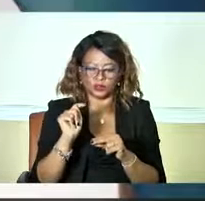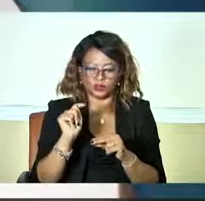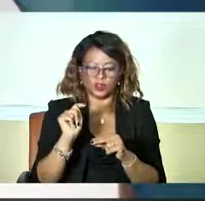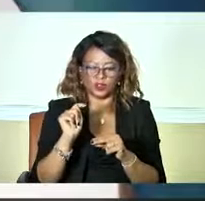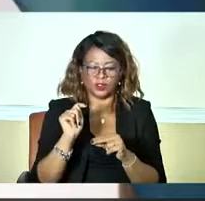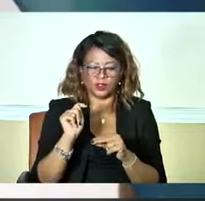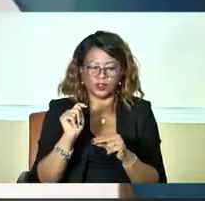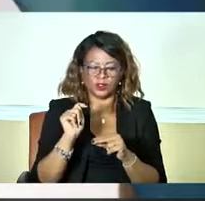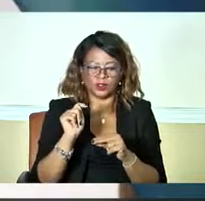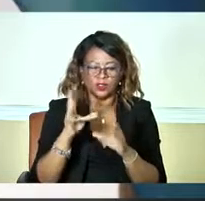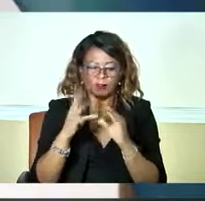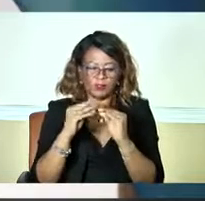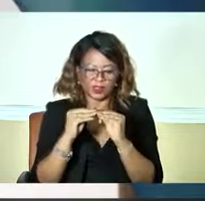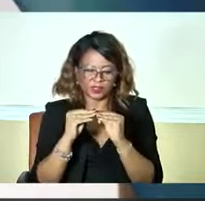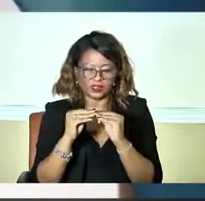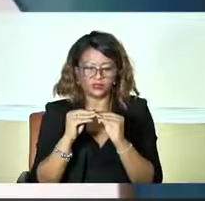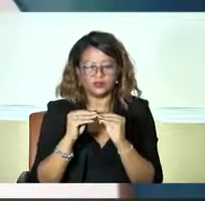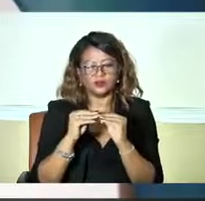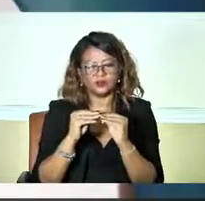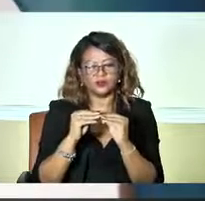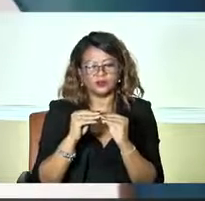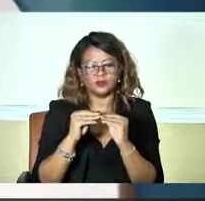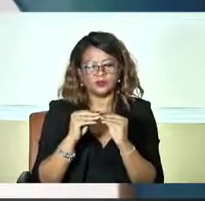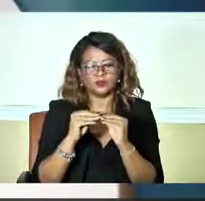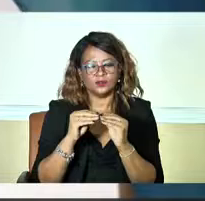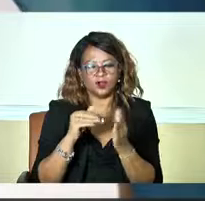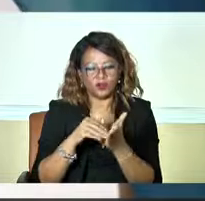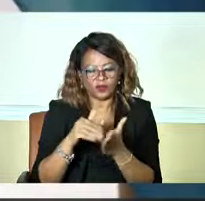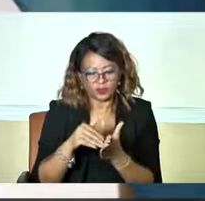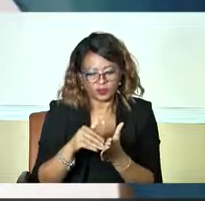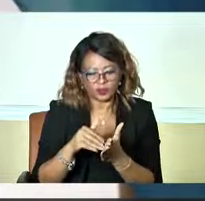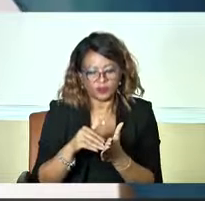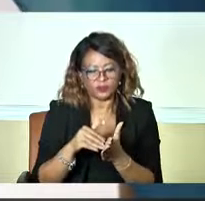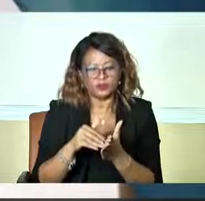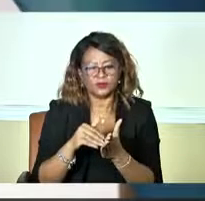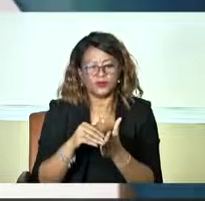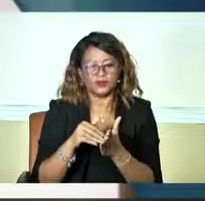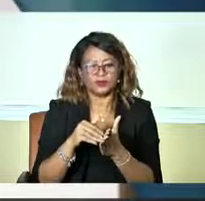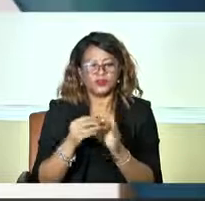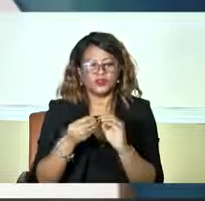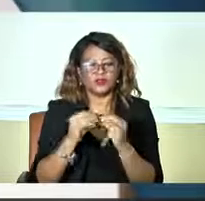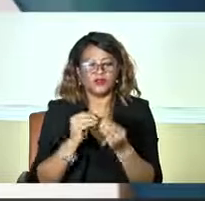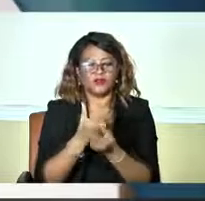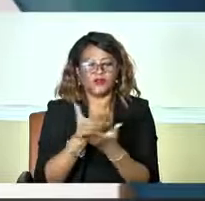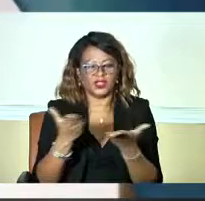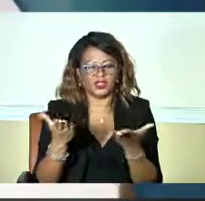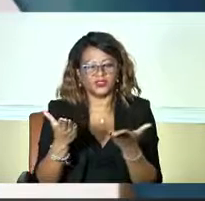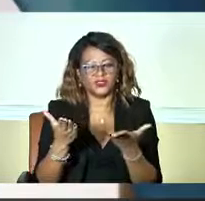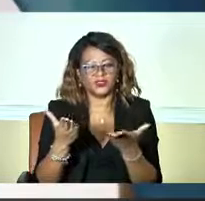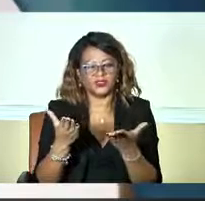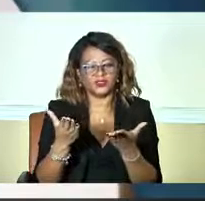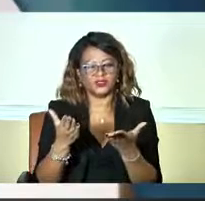are in meetings with them on a regular basis. There's a number of things in that